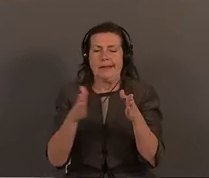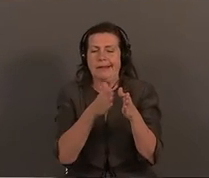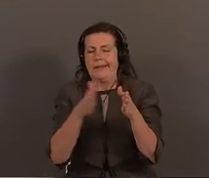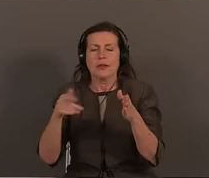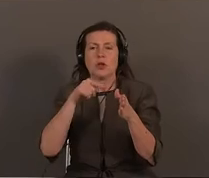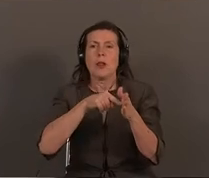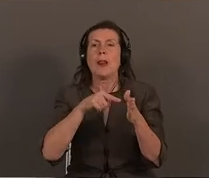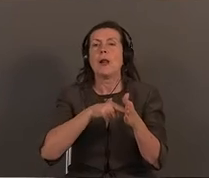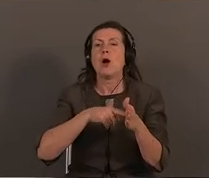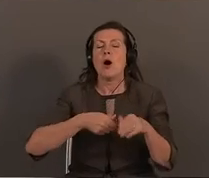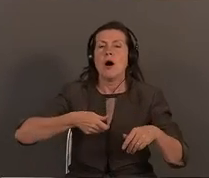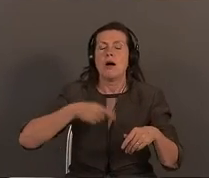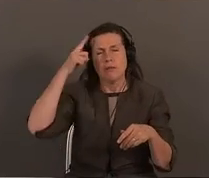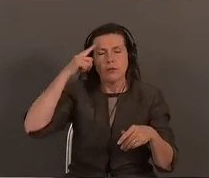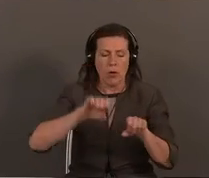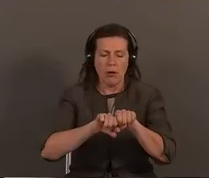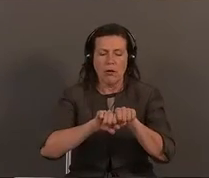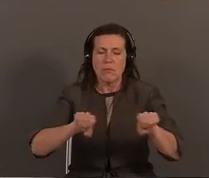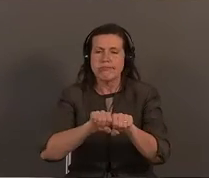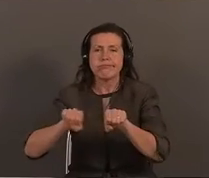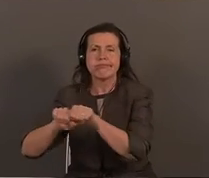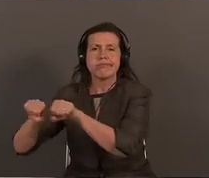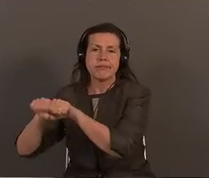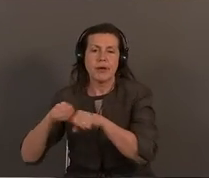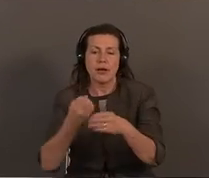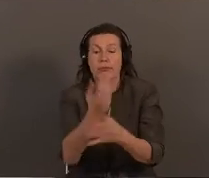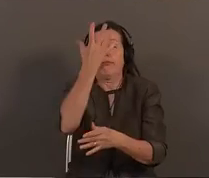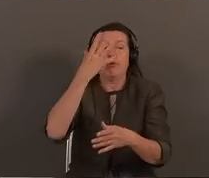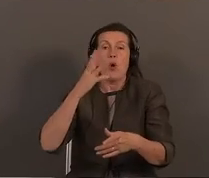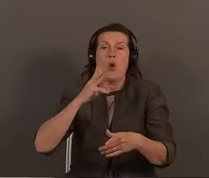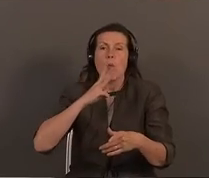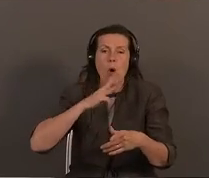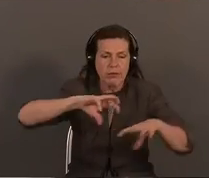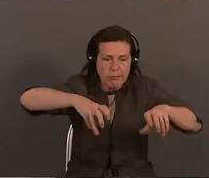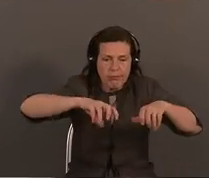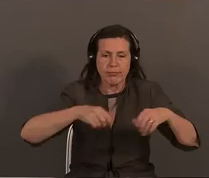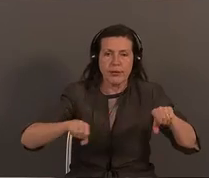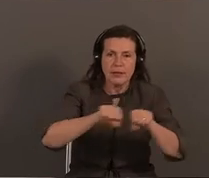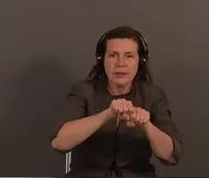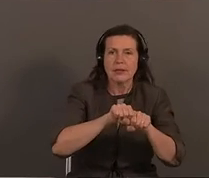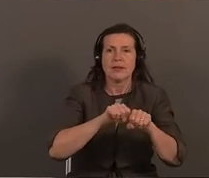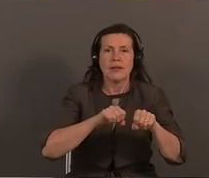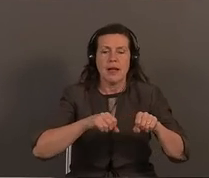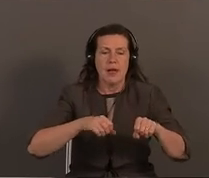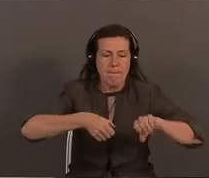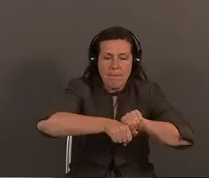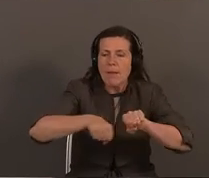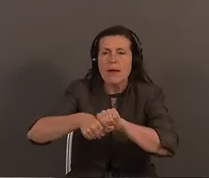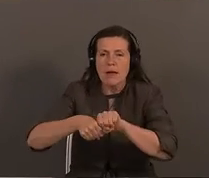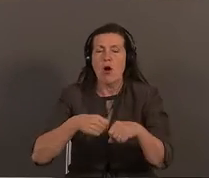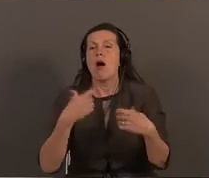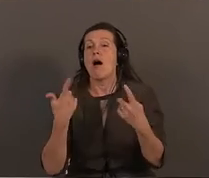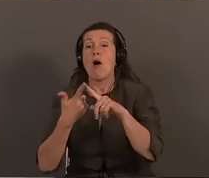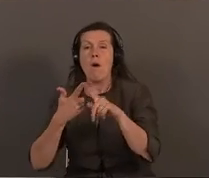system. Actually, you know, with the consumer point of view, when you take the helicopter, this roaming like at